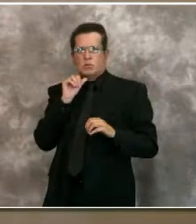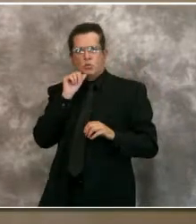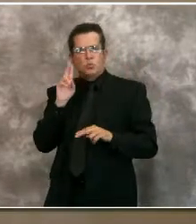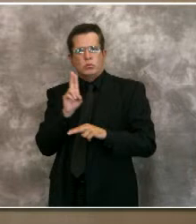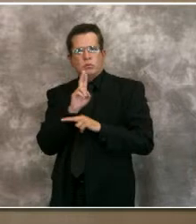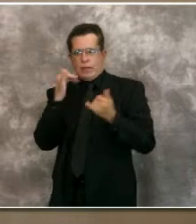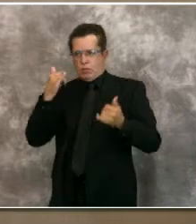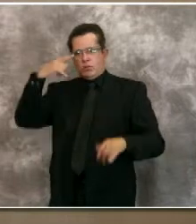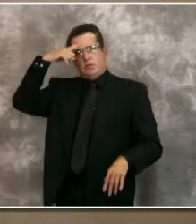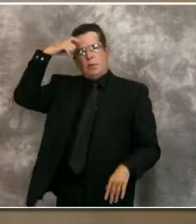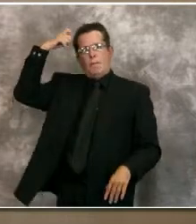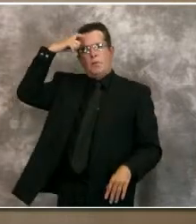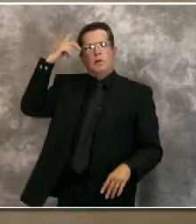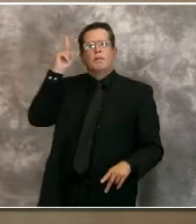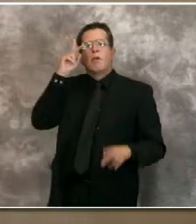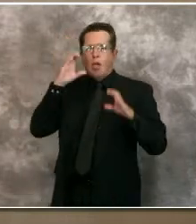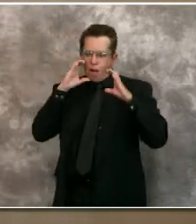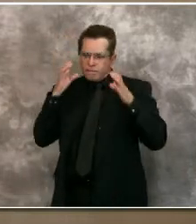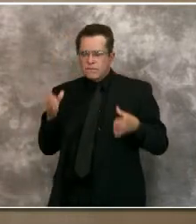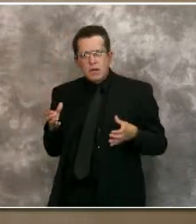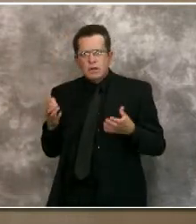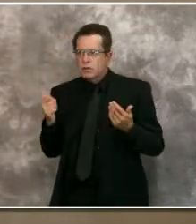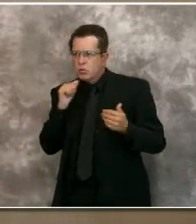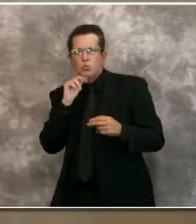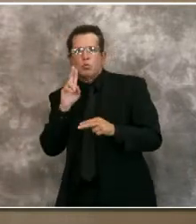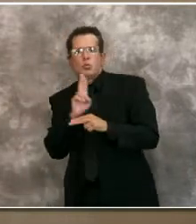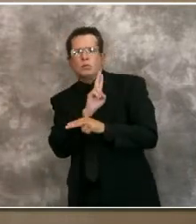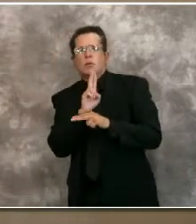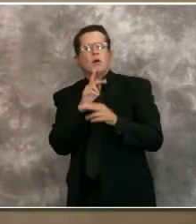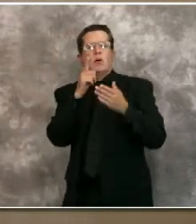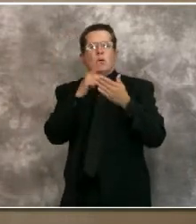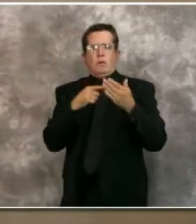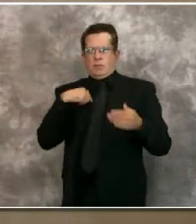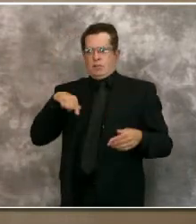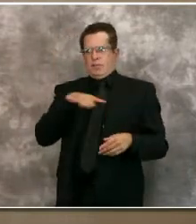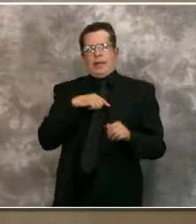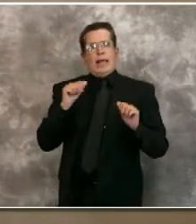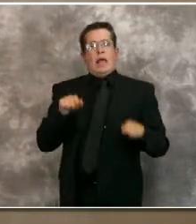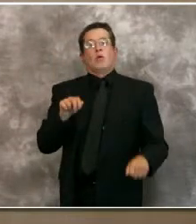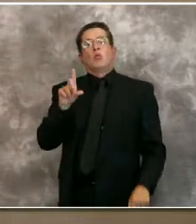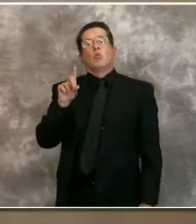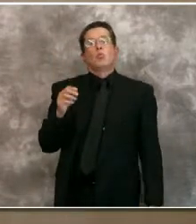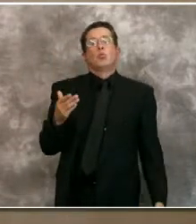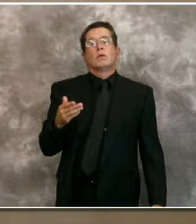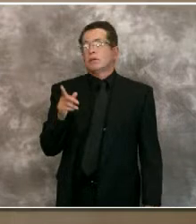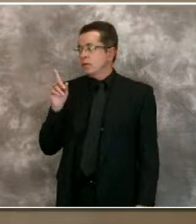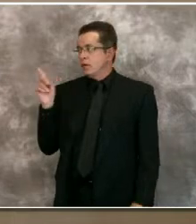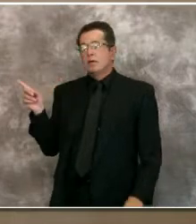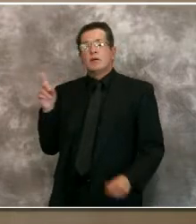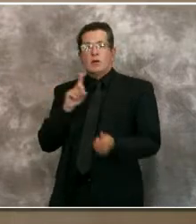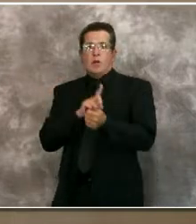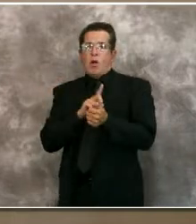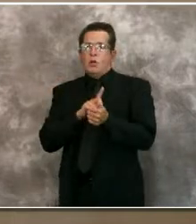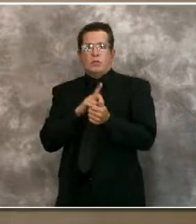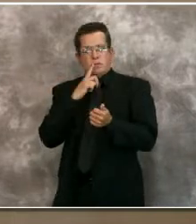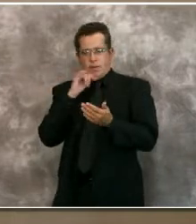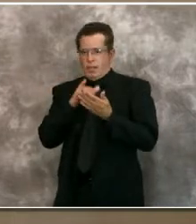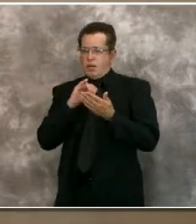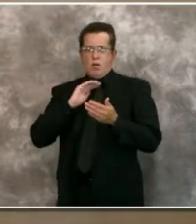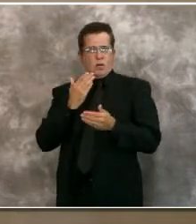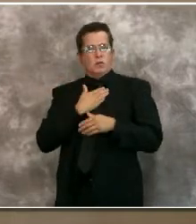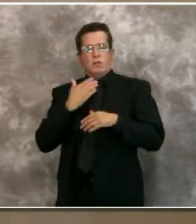see compliance on this issue. How or what can the county do about this? Well, our strategy is to continue to push the